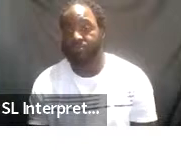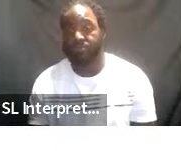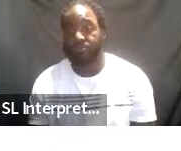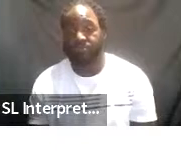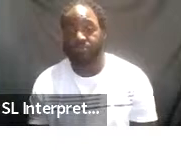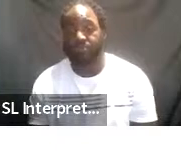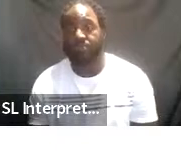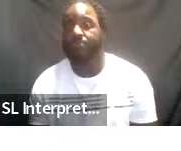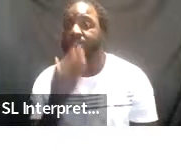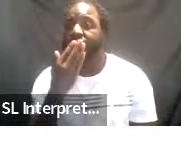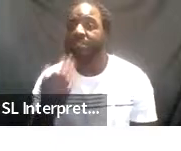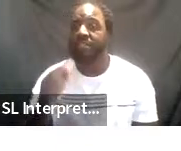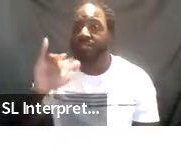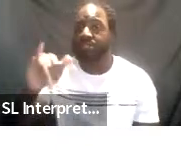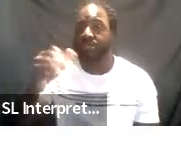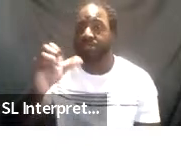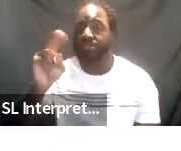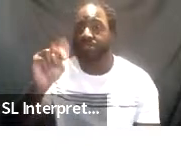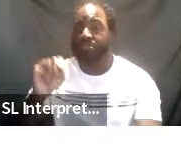Thank you, John.